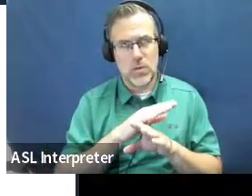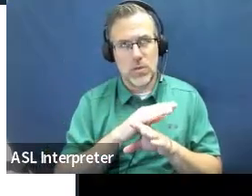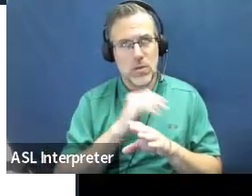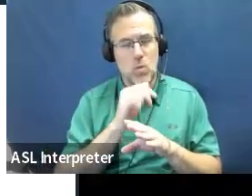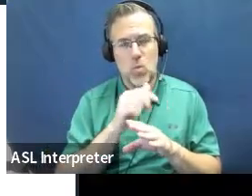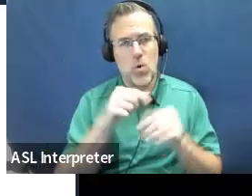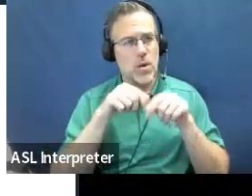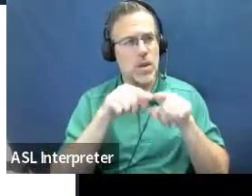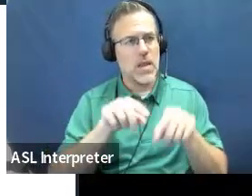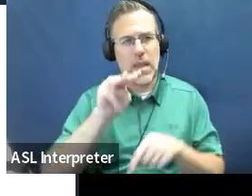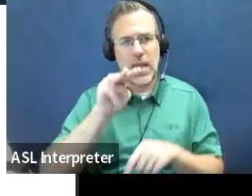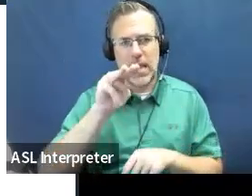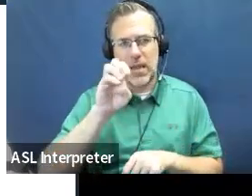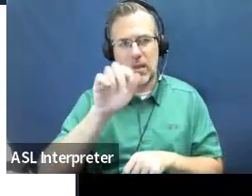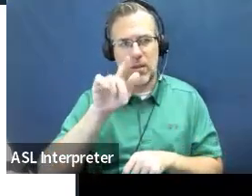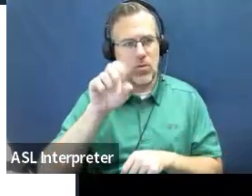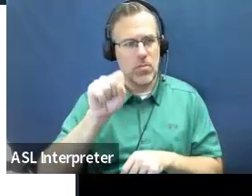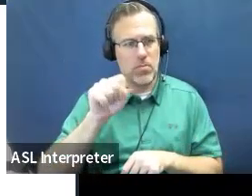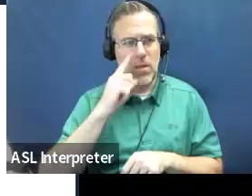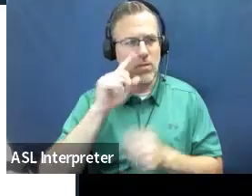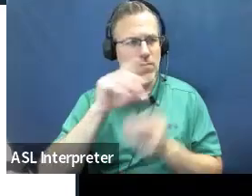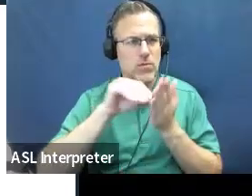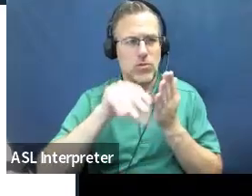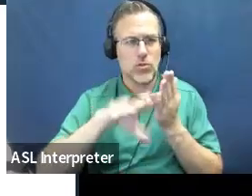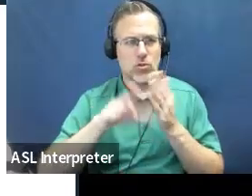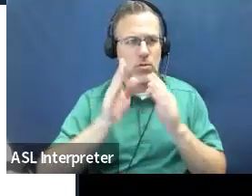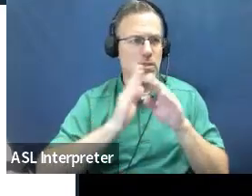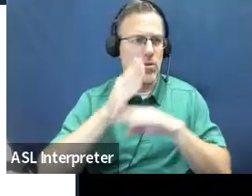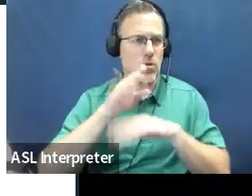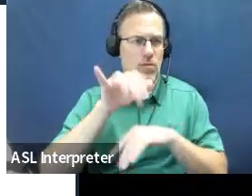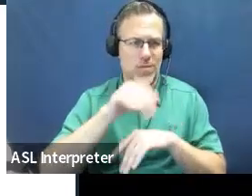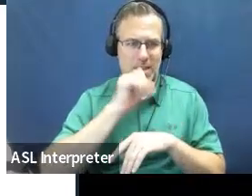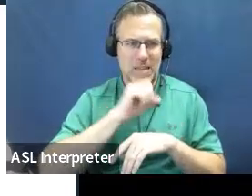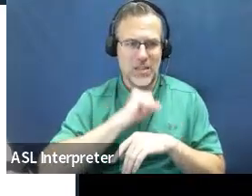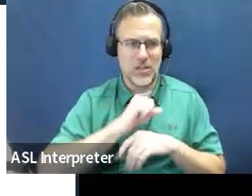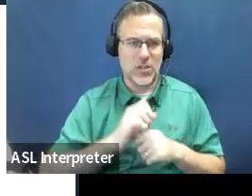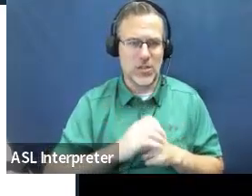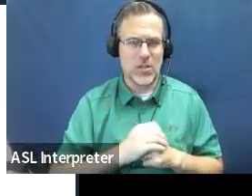align to melds for students over that age.